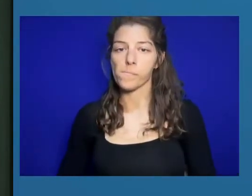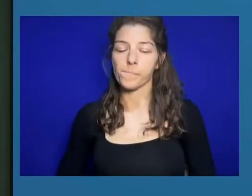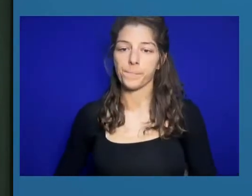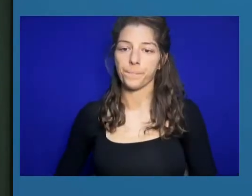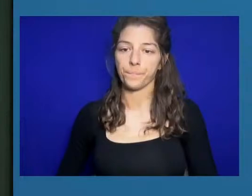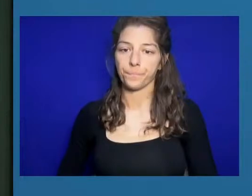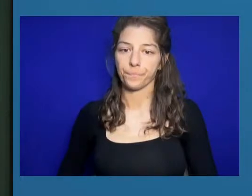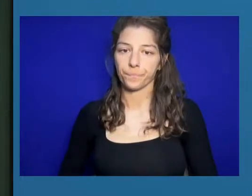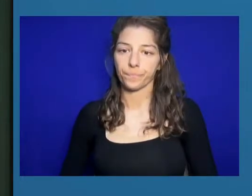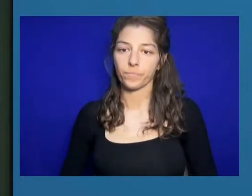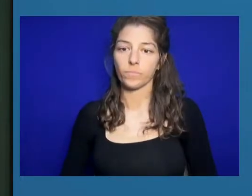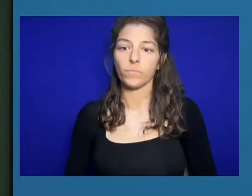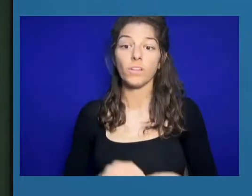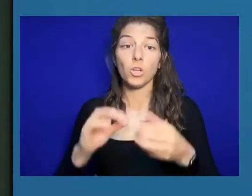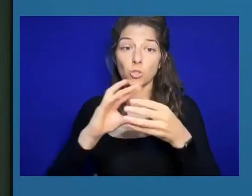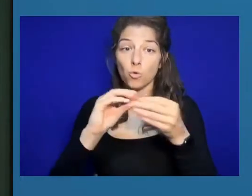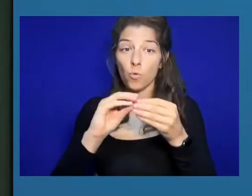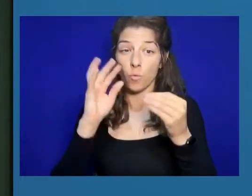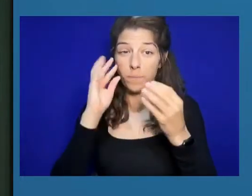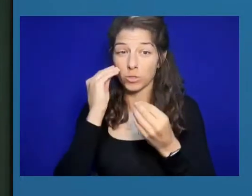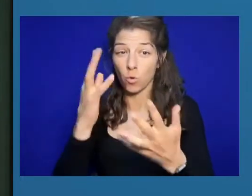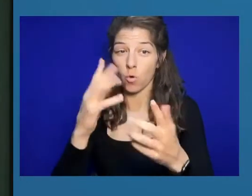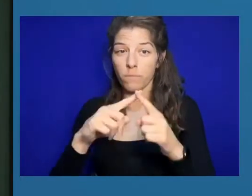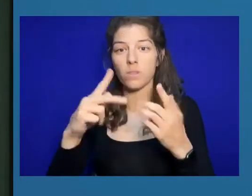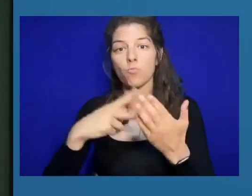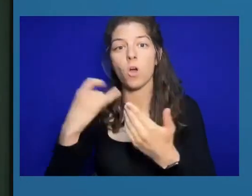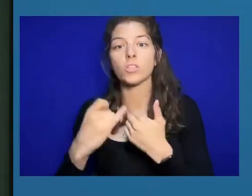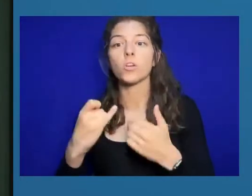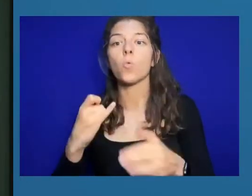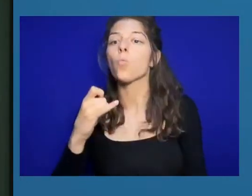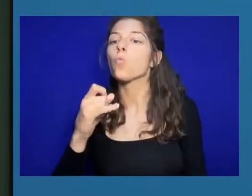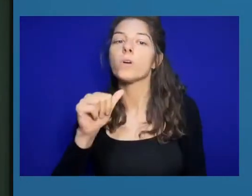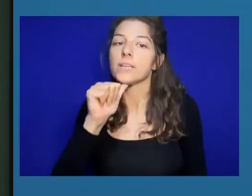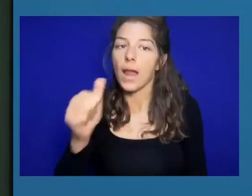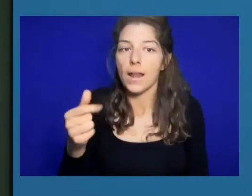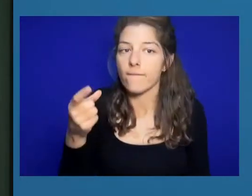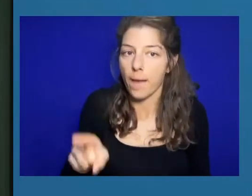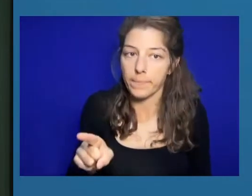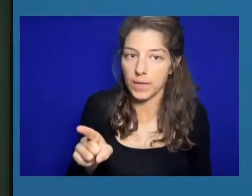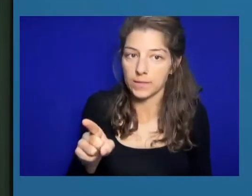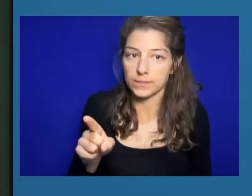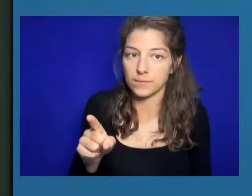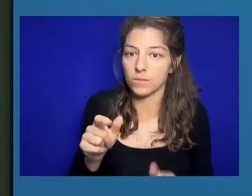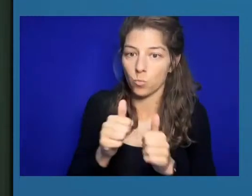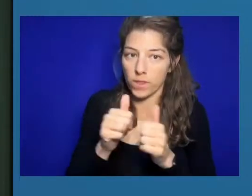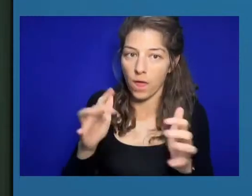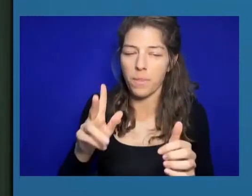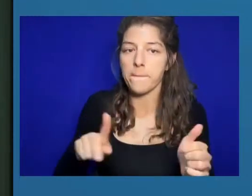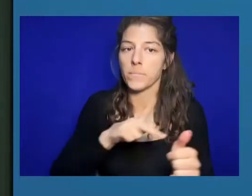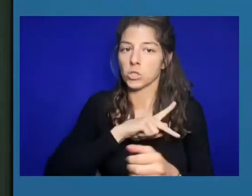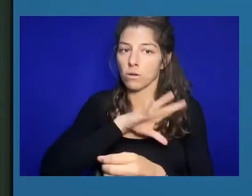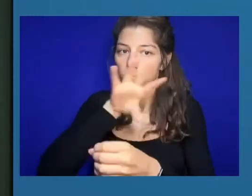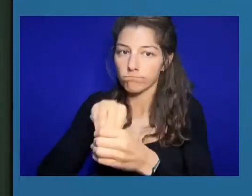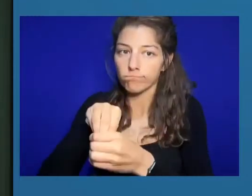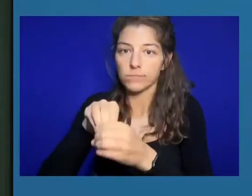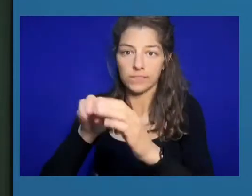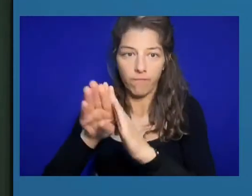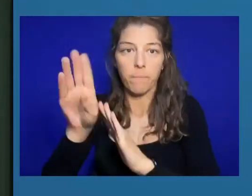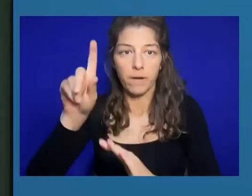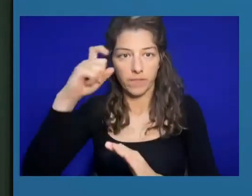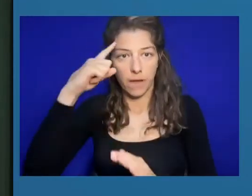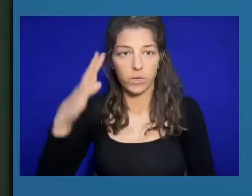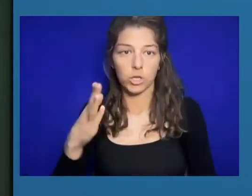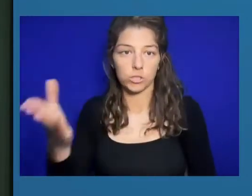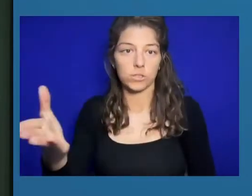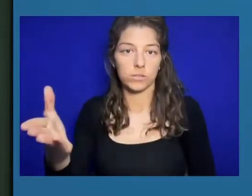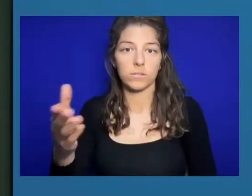The story will eventually be told, but that project would not have happened without the personal engagement and involvement of the governor. It